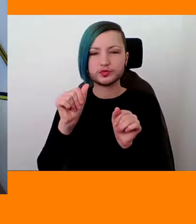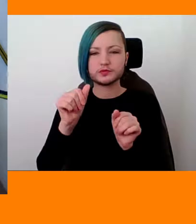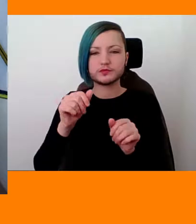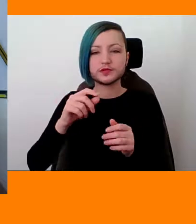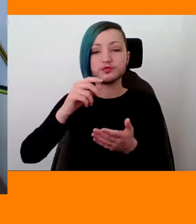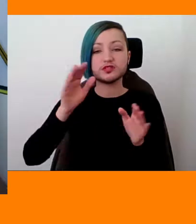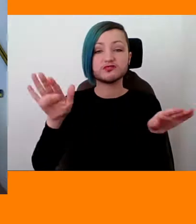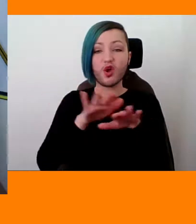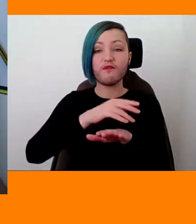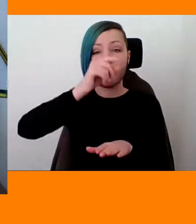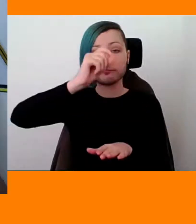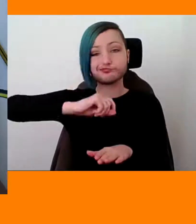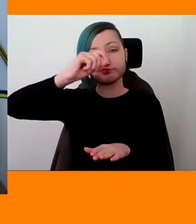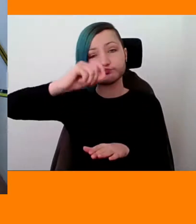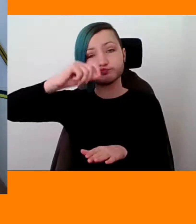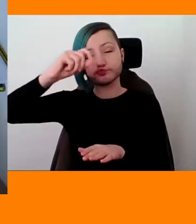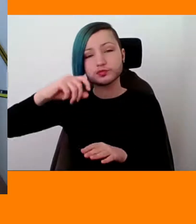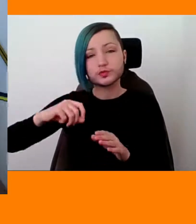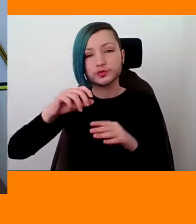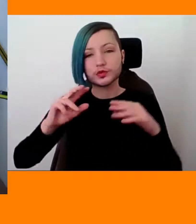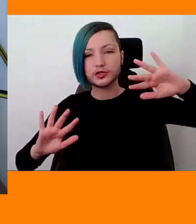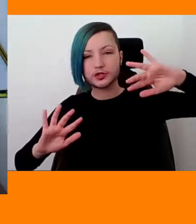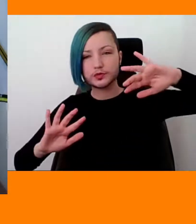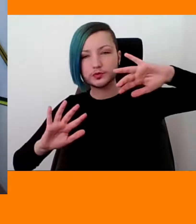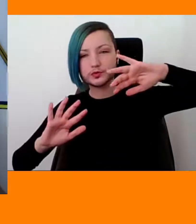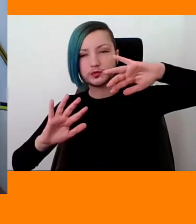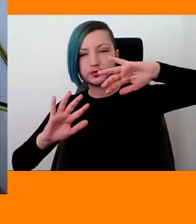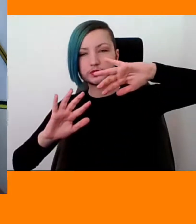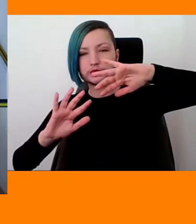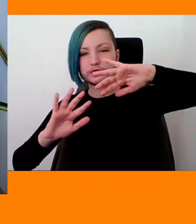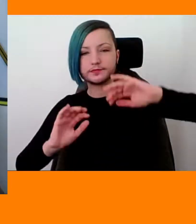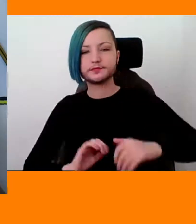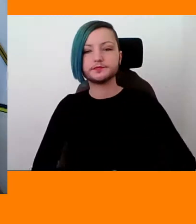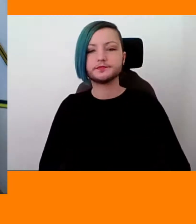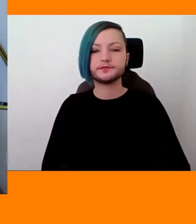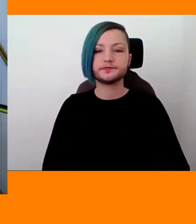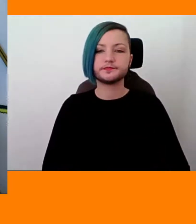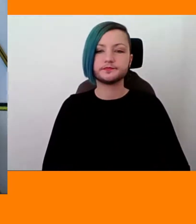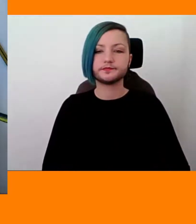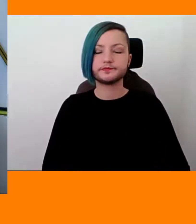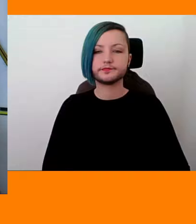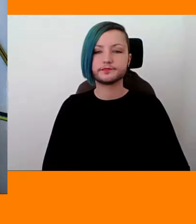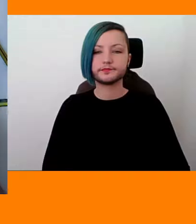done and just bring those strands in a little bit closer to each other.